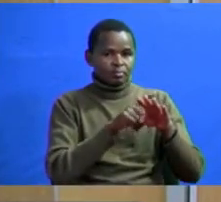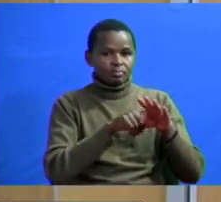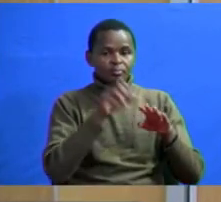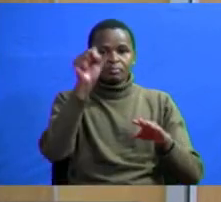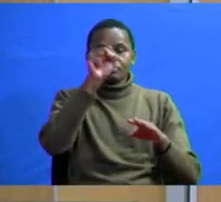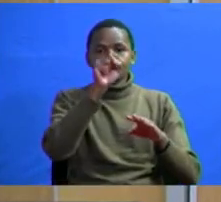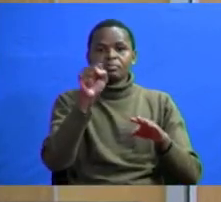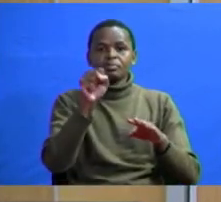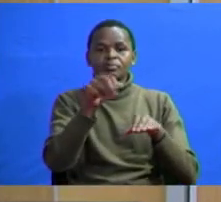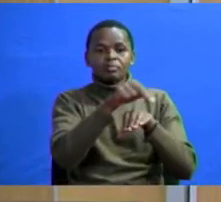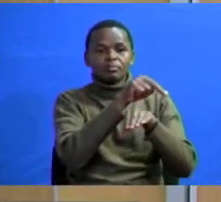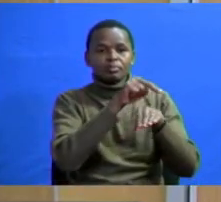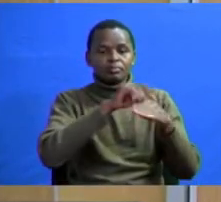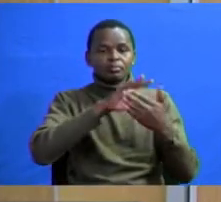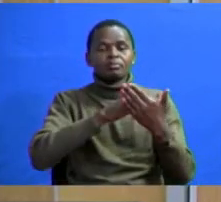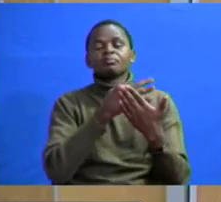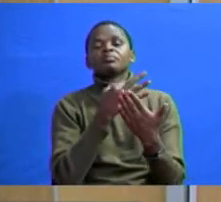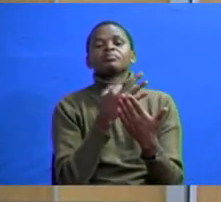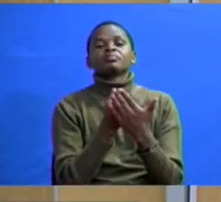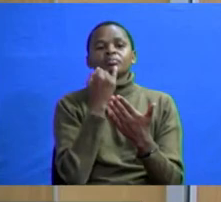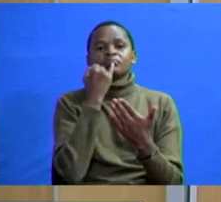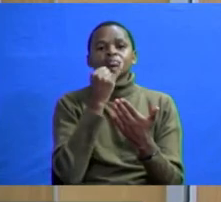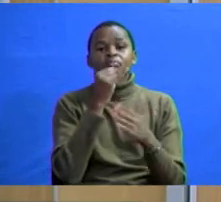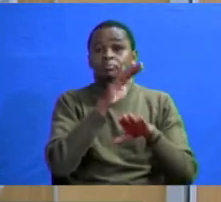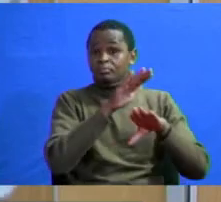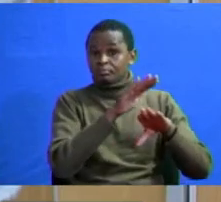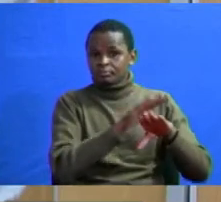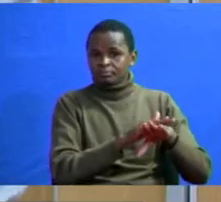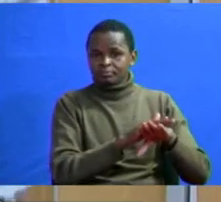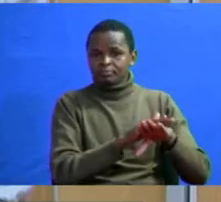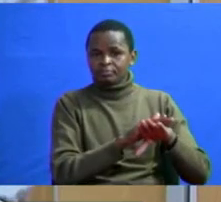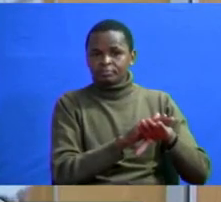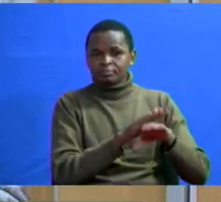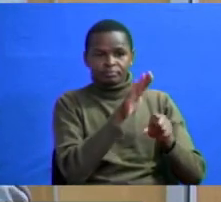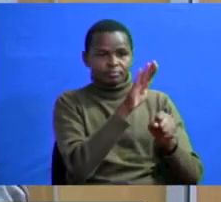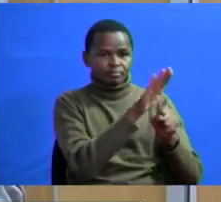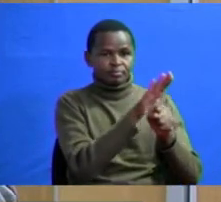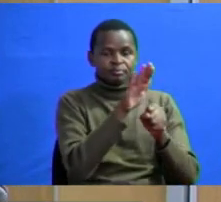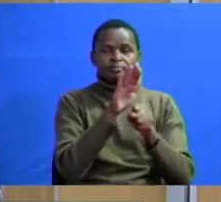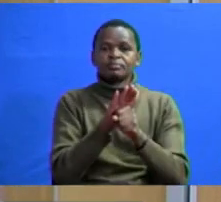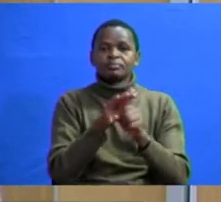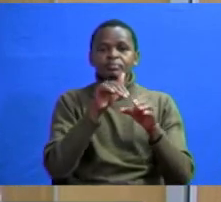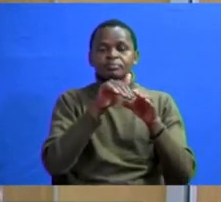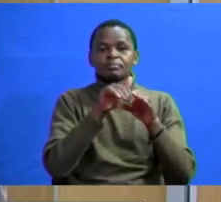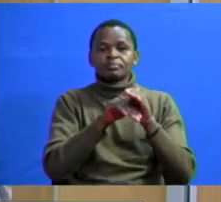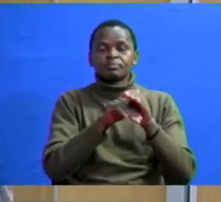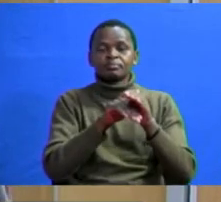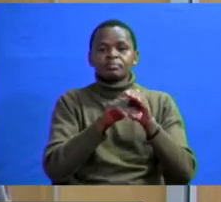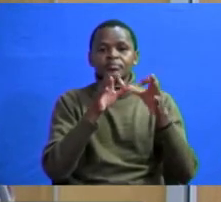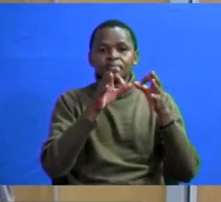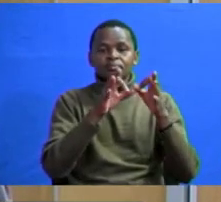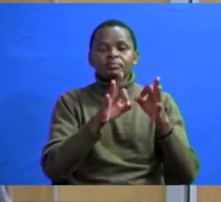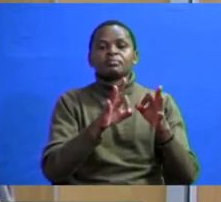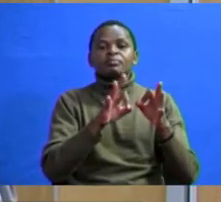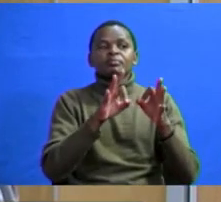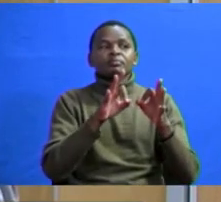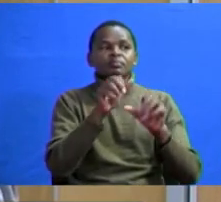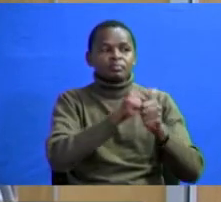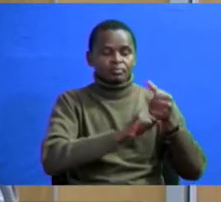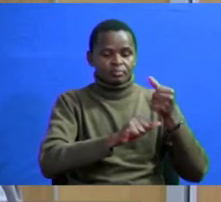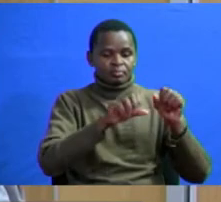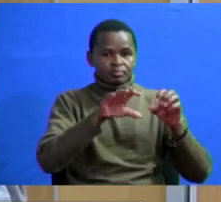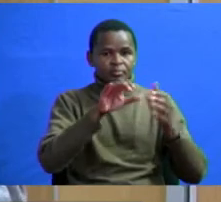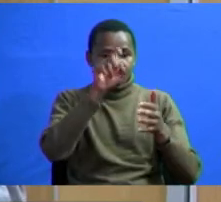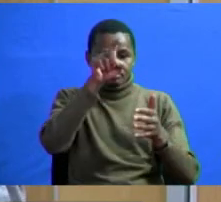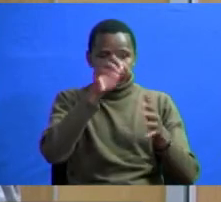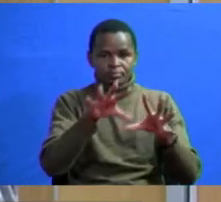of our national finances is not good, especially in the context of the radical measures that must